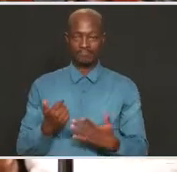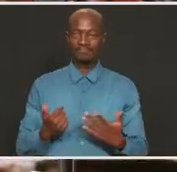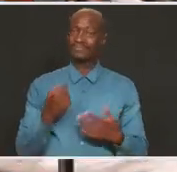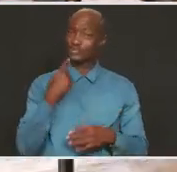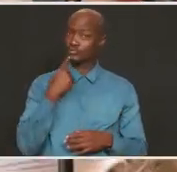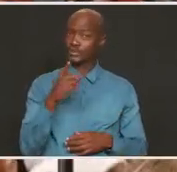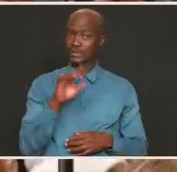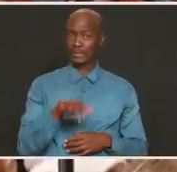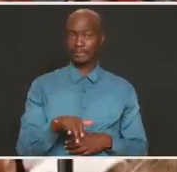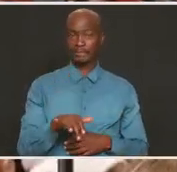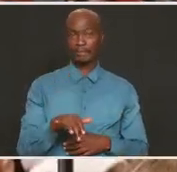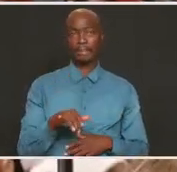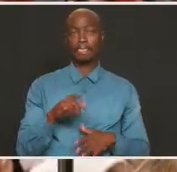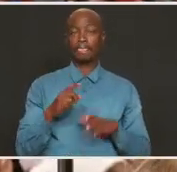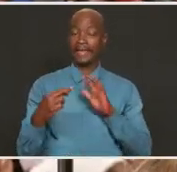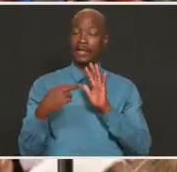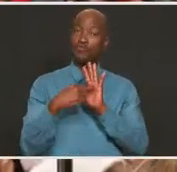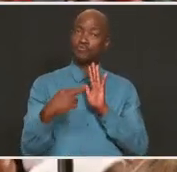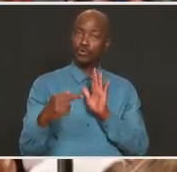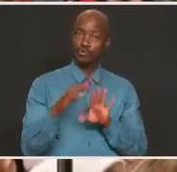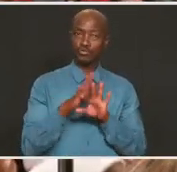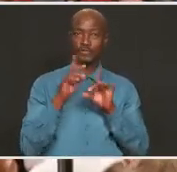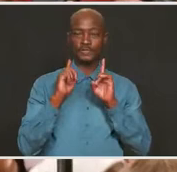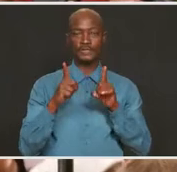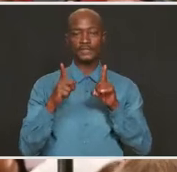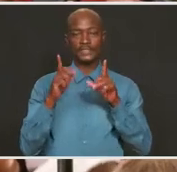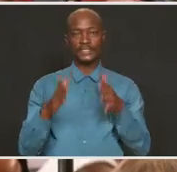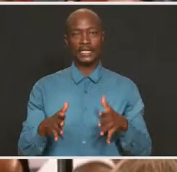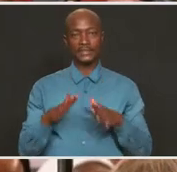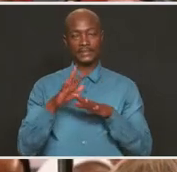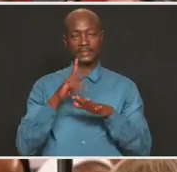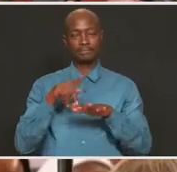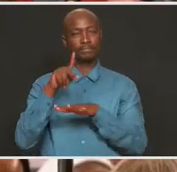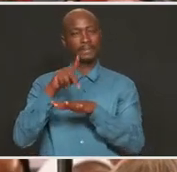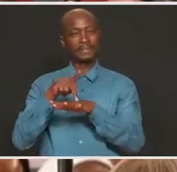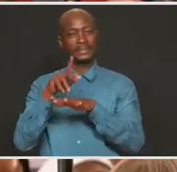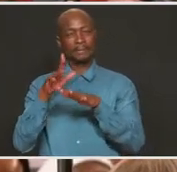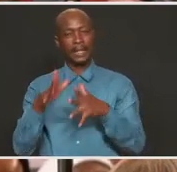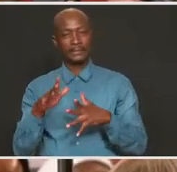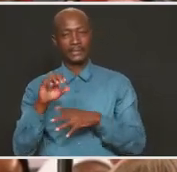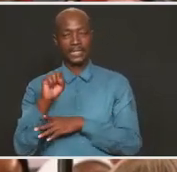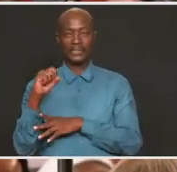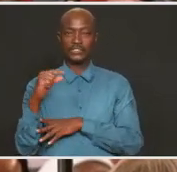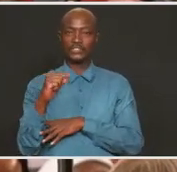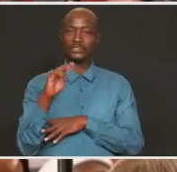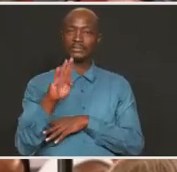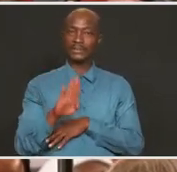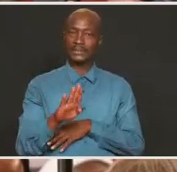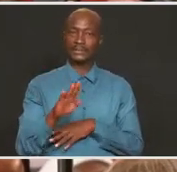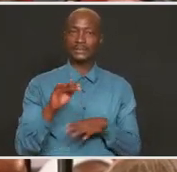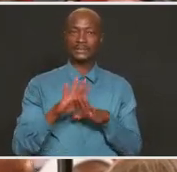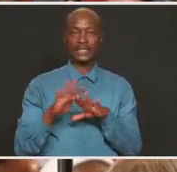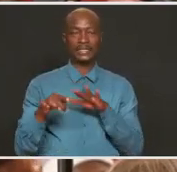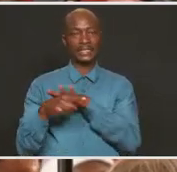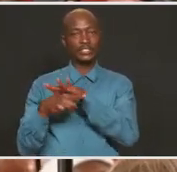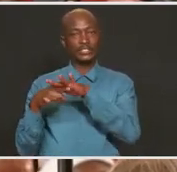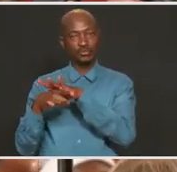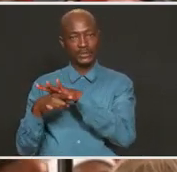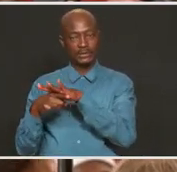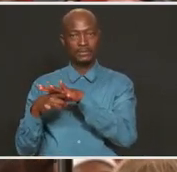to say that the roles of teachers principals sgbs and the district